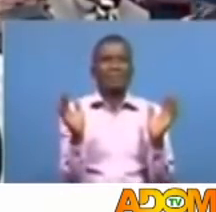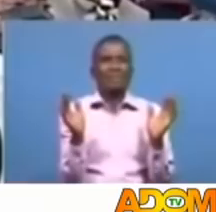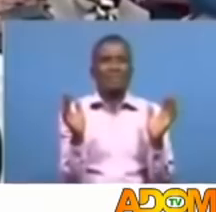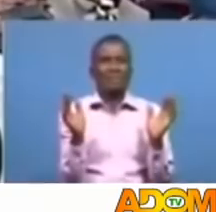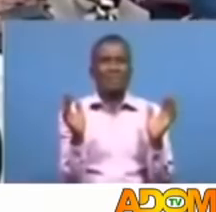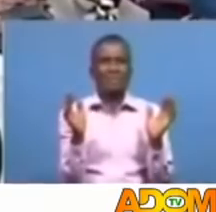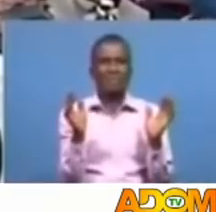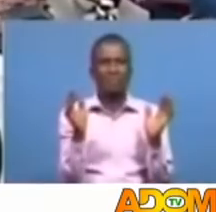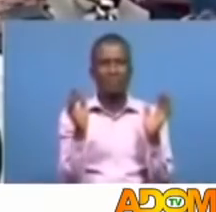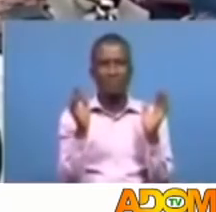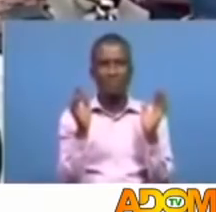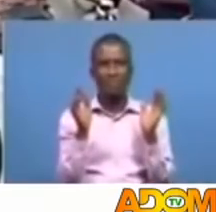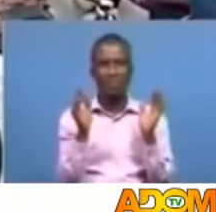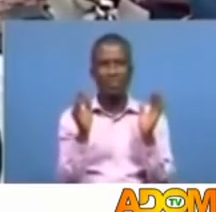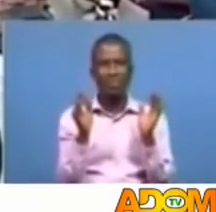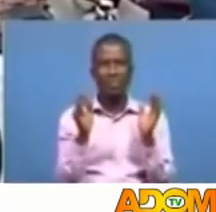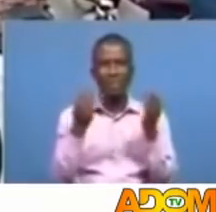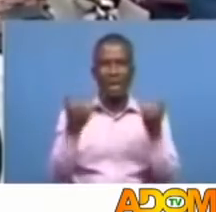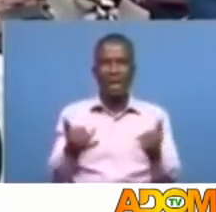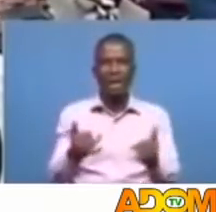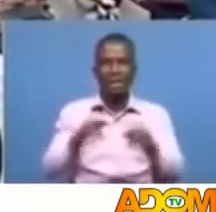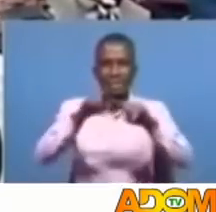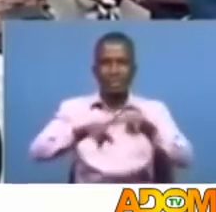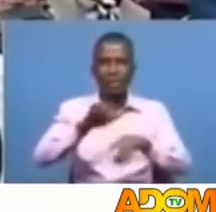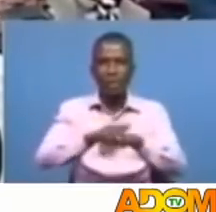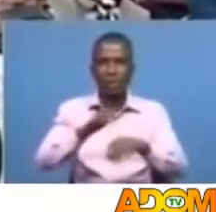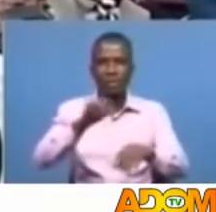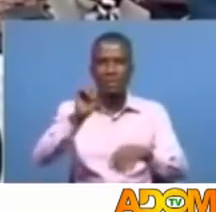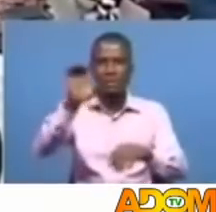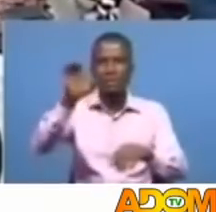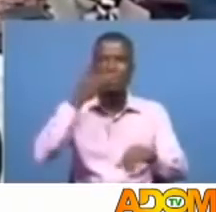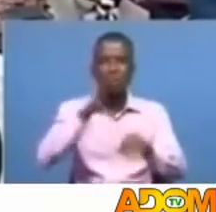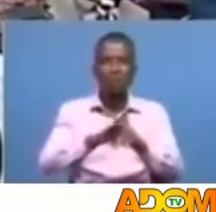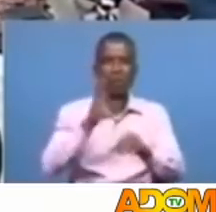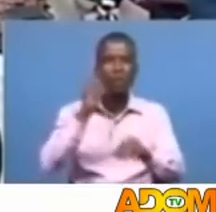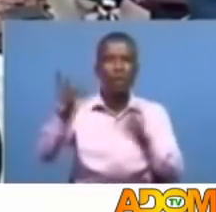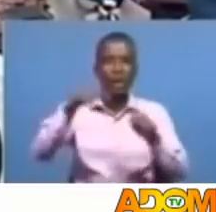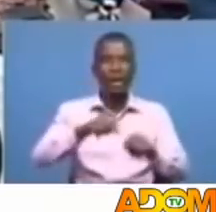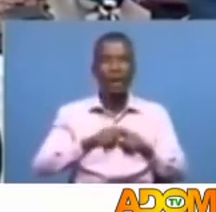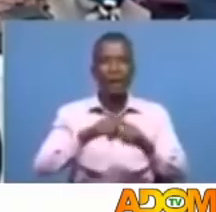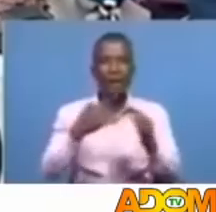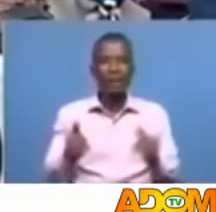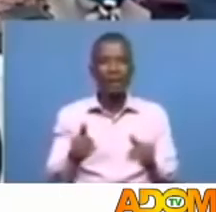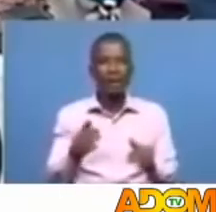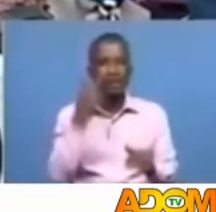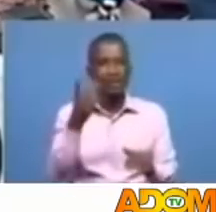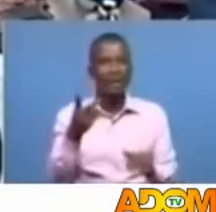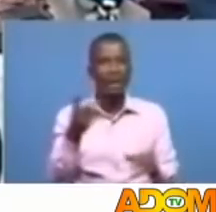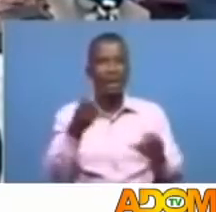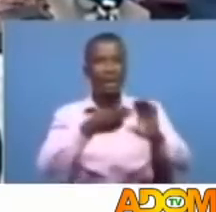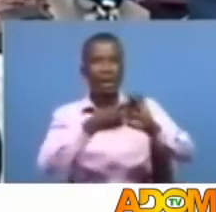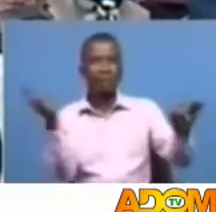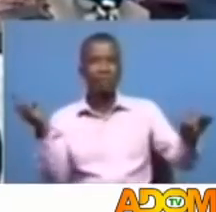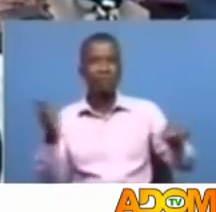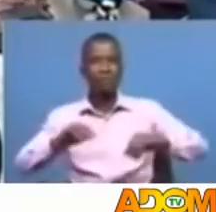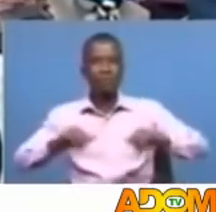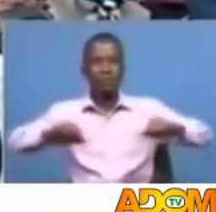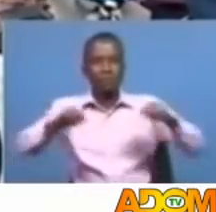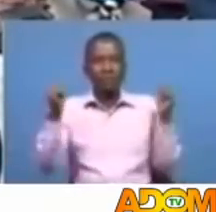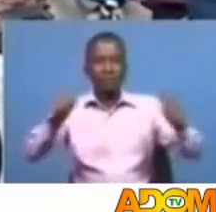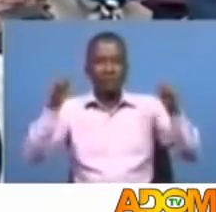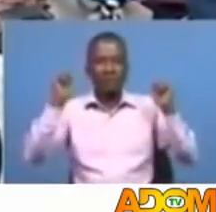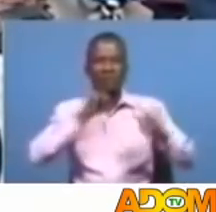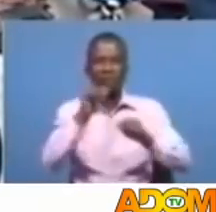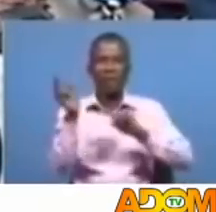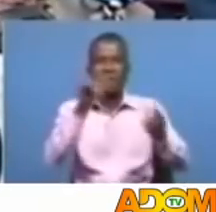our case, and subsequently, we sought leave to reopen our case. Your